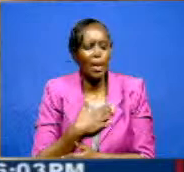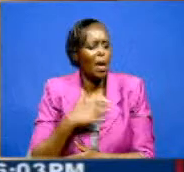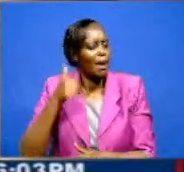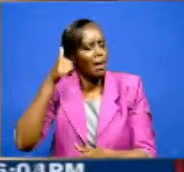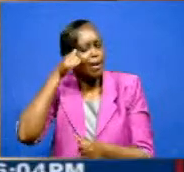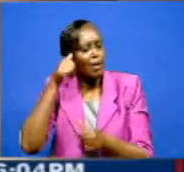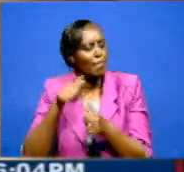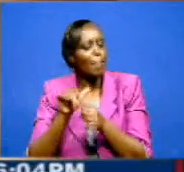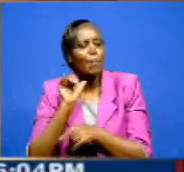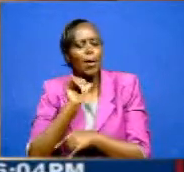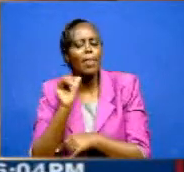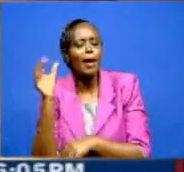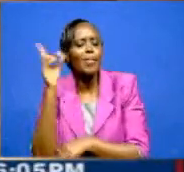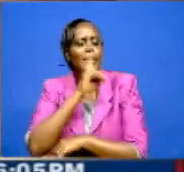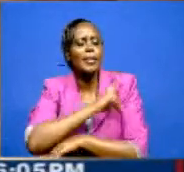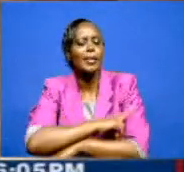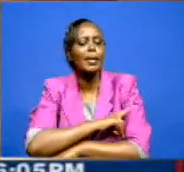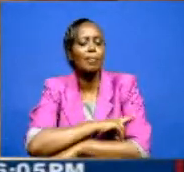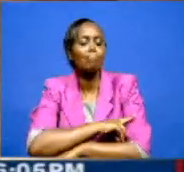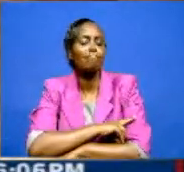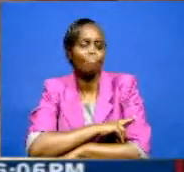remember that day